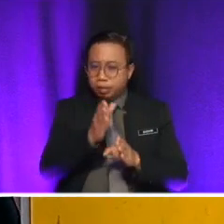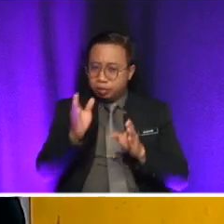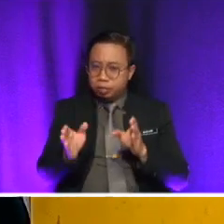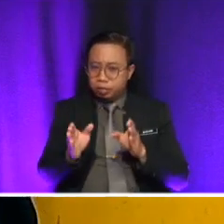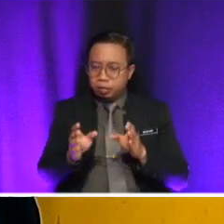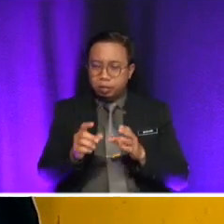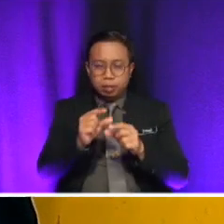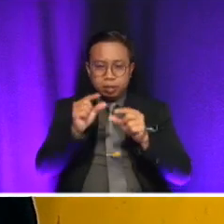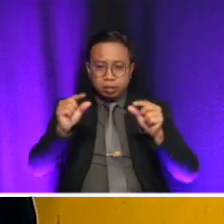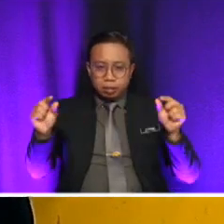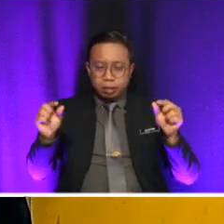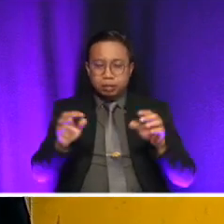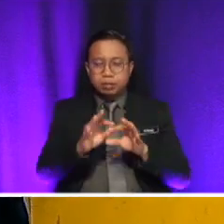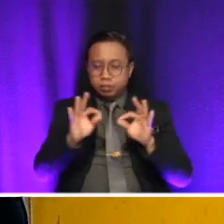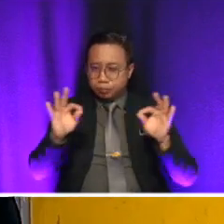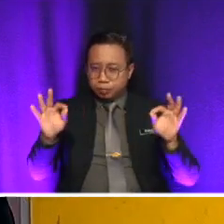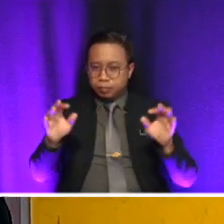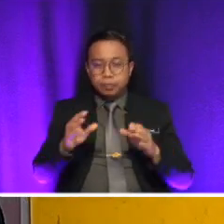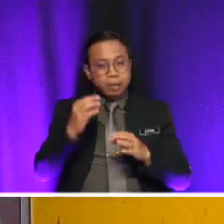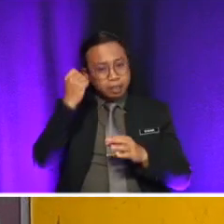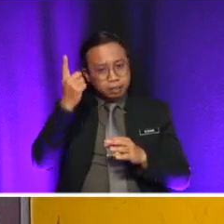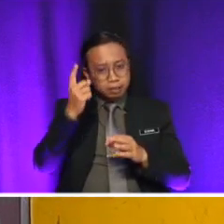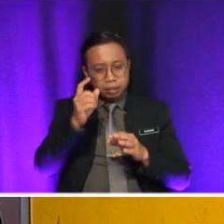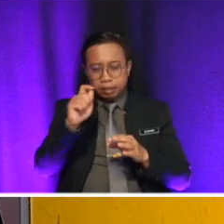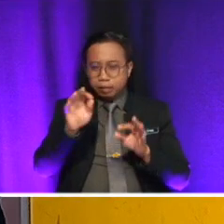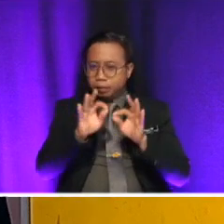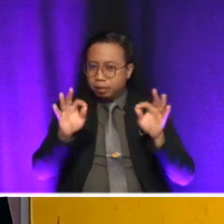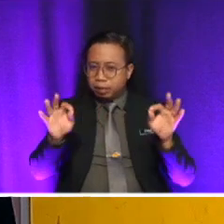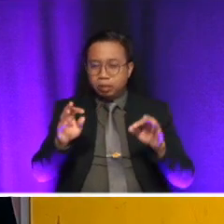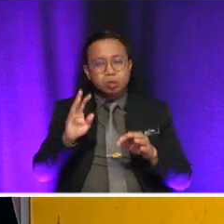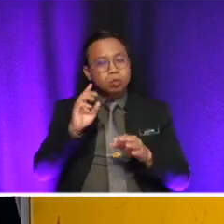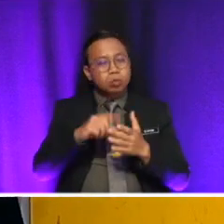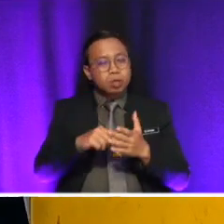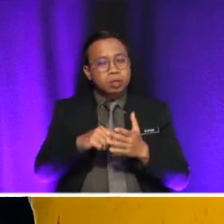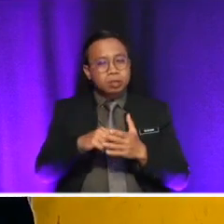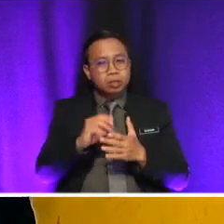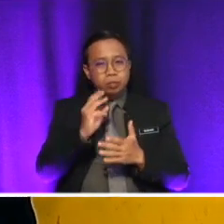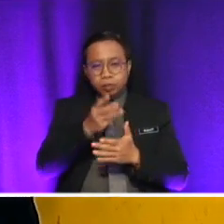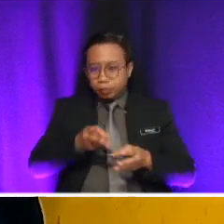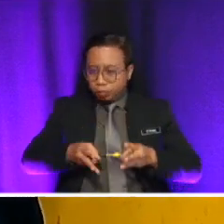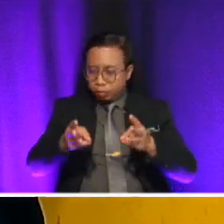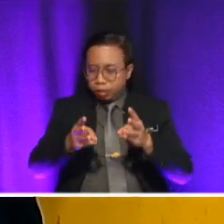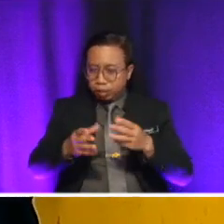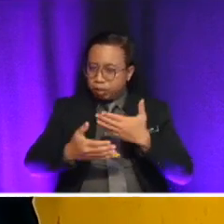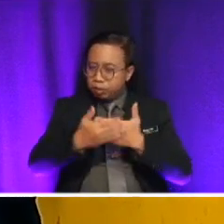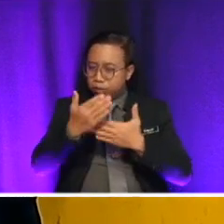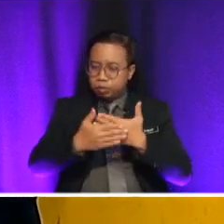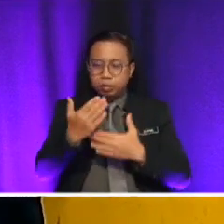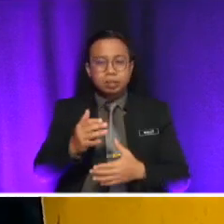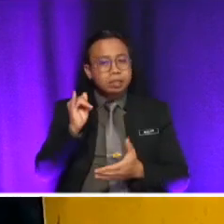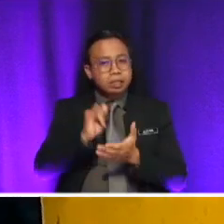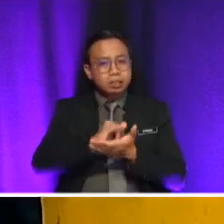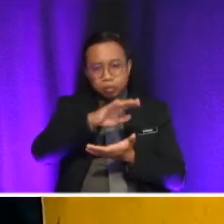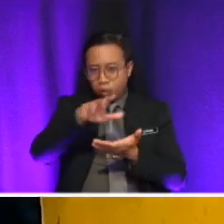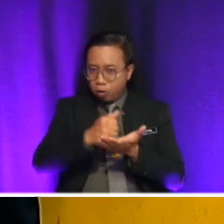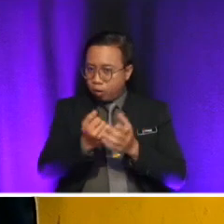another paragraph, understand the paragraph, and then look for the answer, which would make things way more easier. right? Okay, that is Right. all from